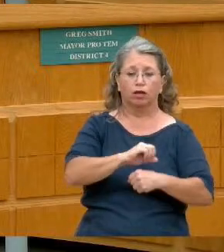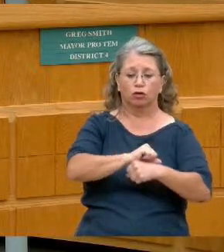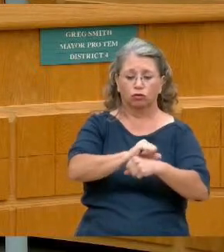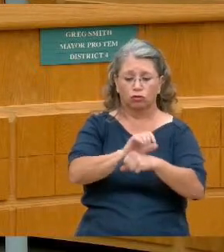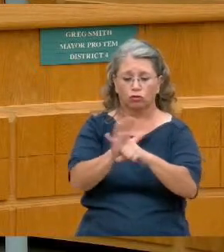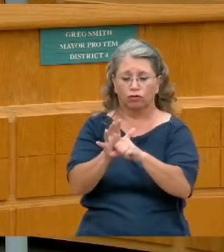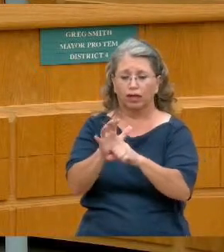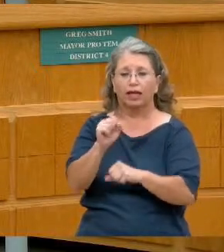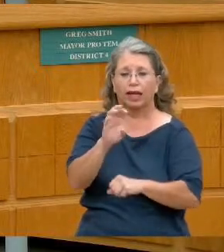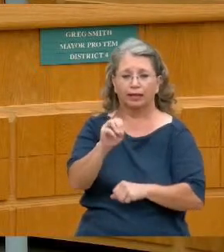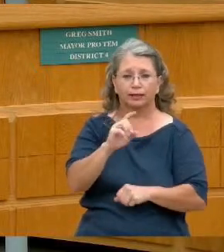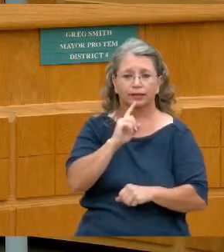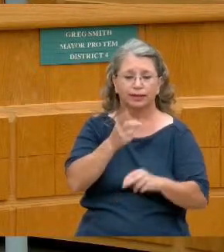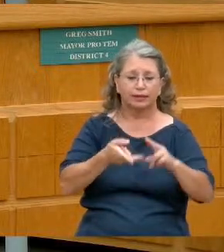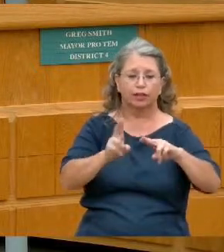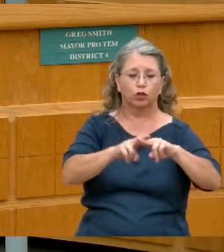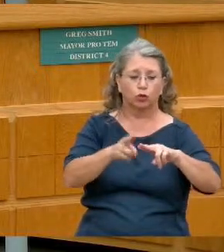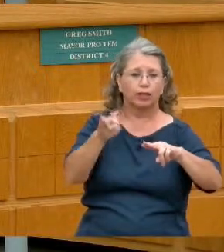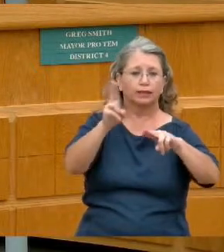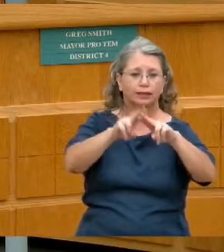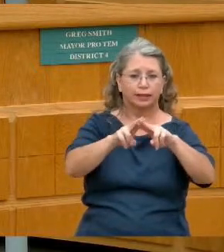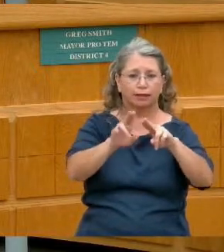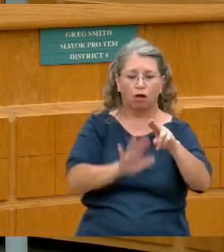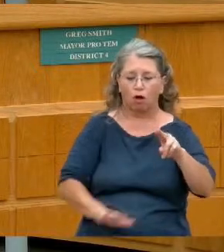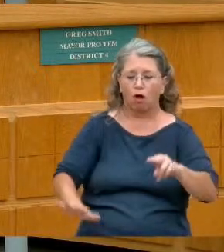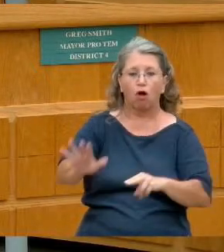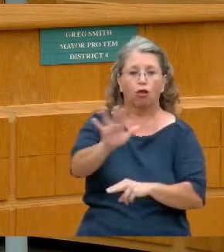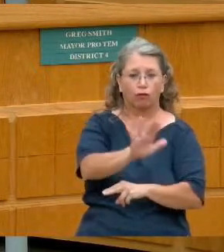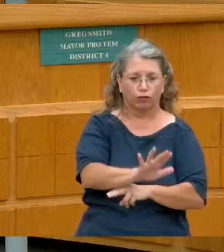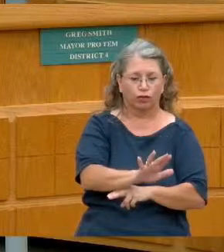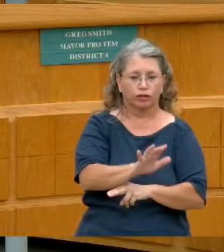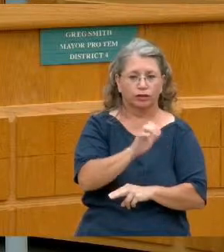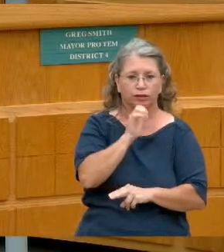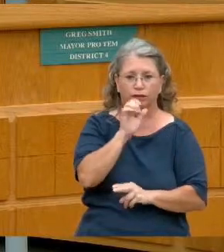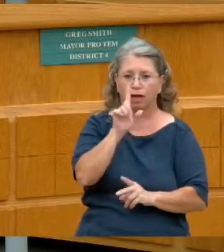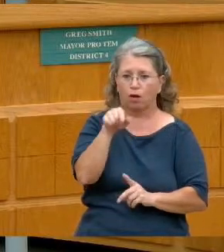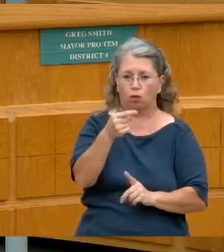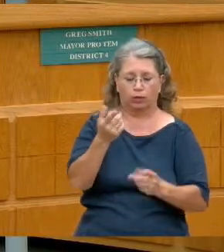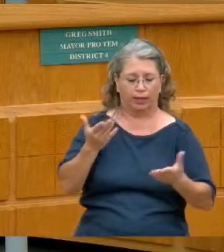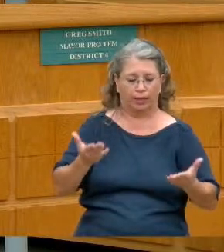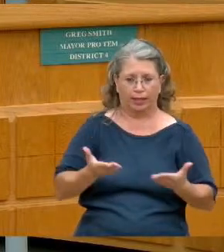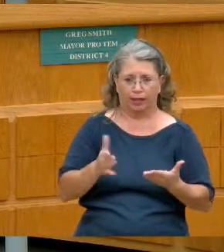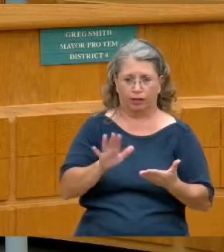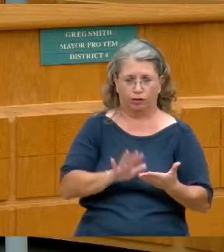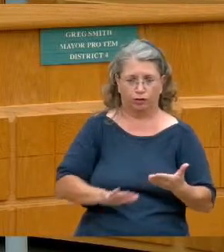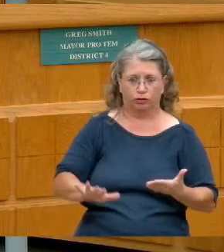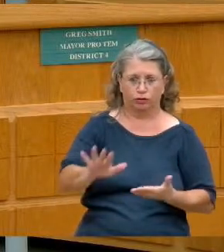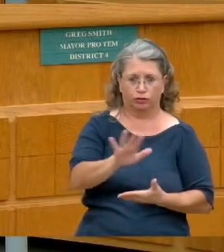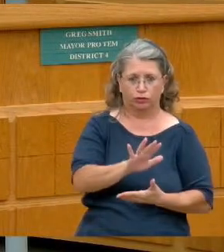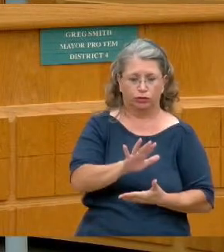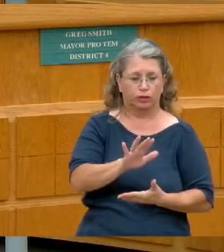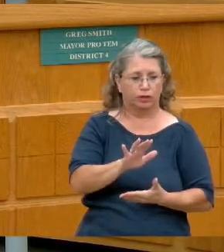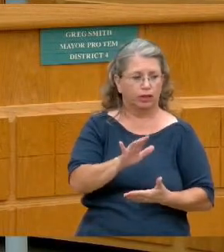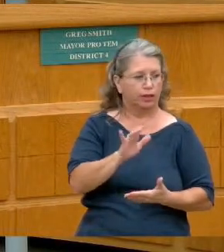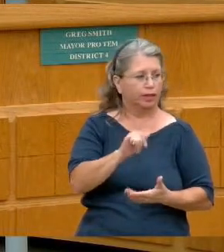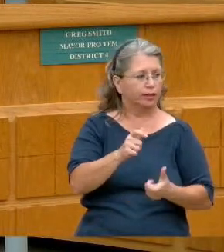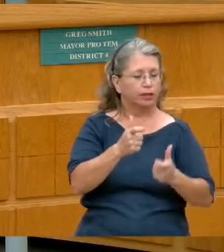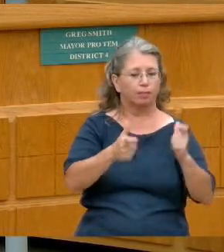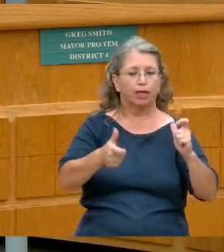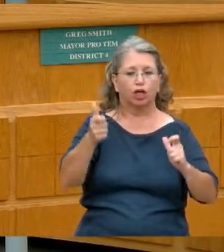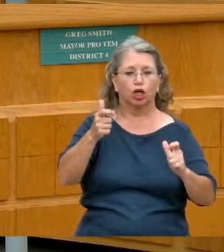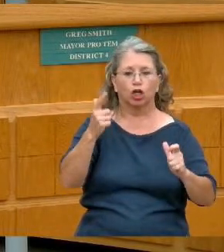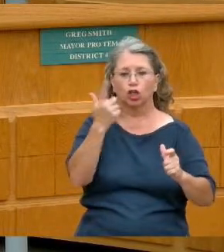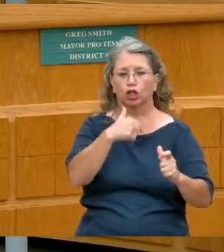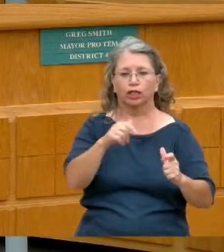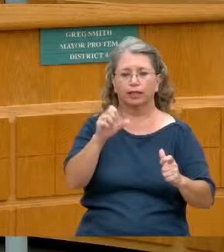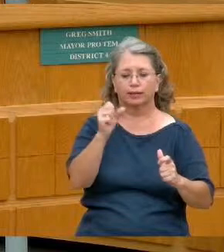day across the coastal bend area. And it's not just here in the coastal bend. Here's a broader look at South Texas. This is the